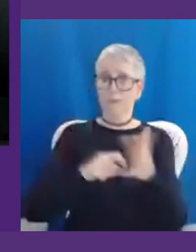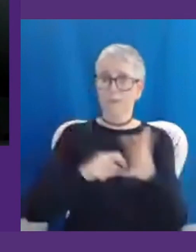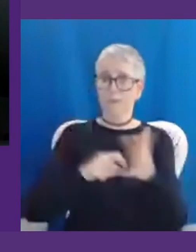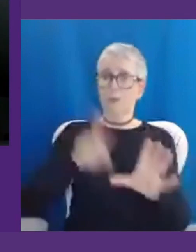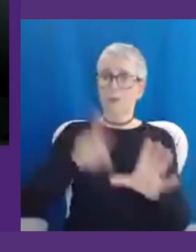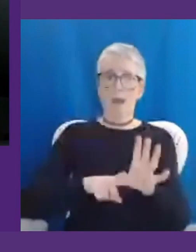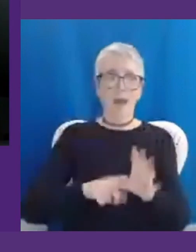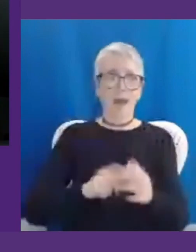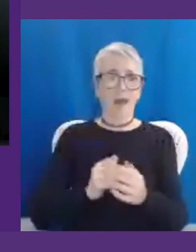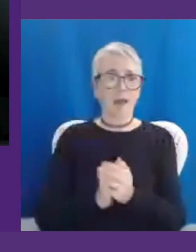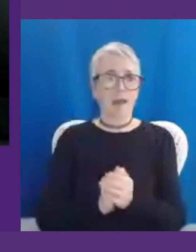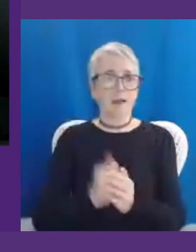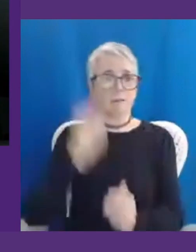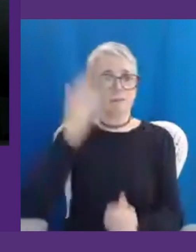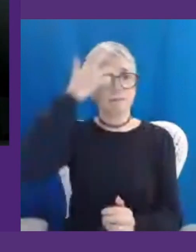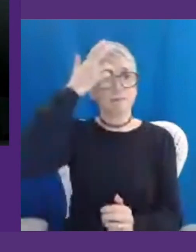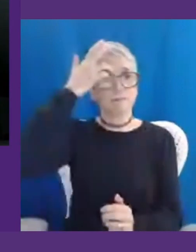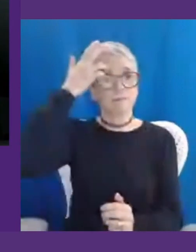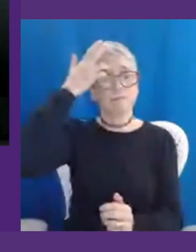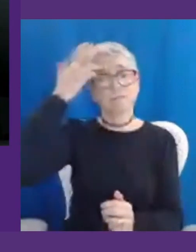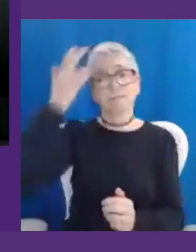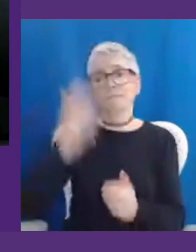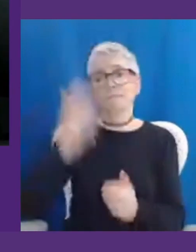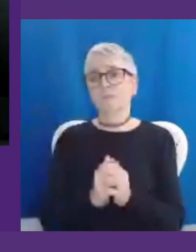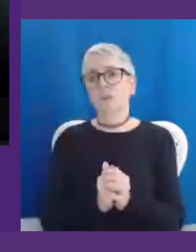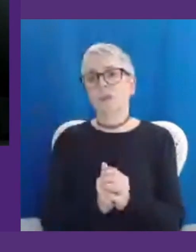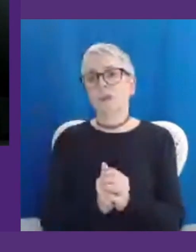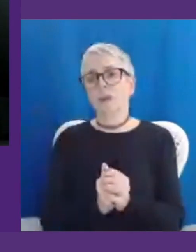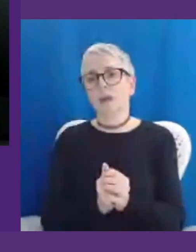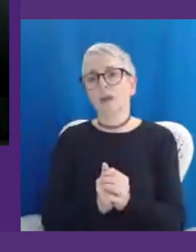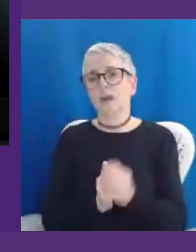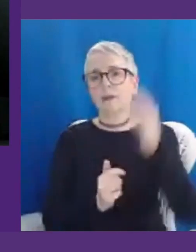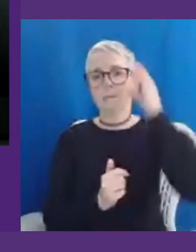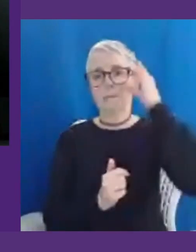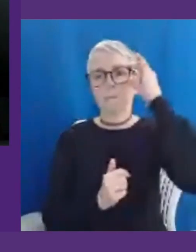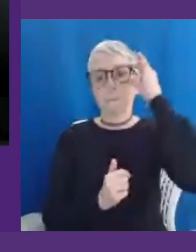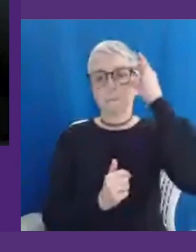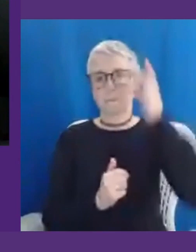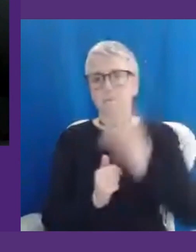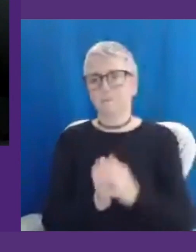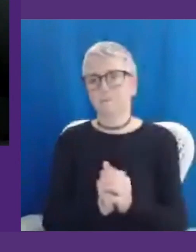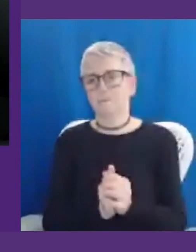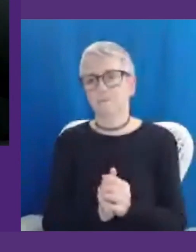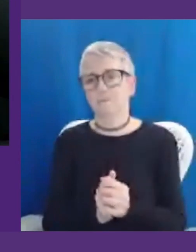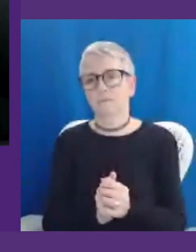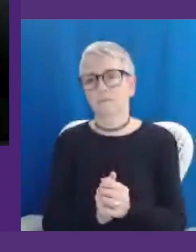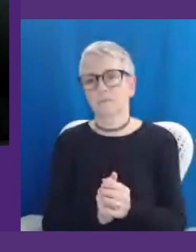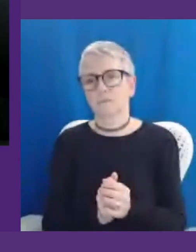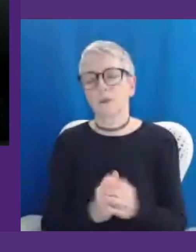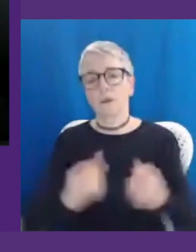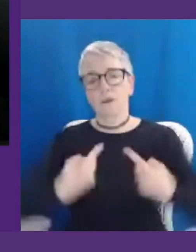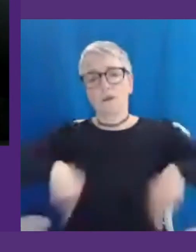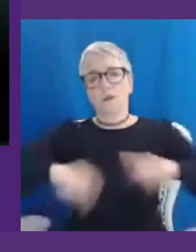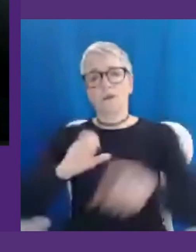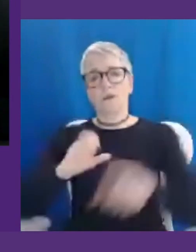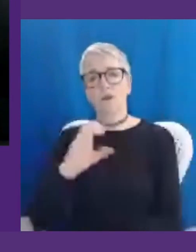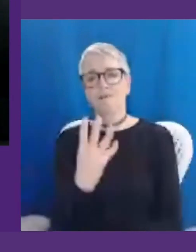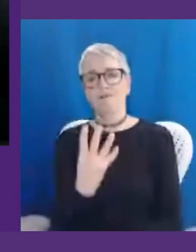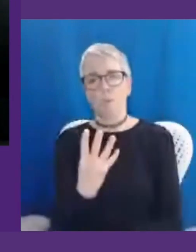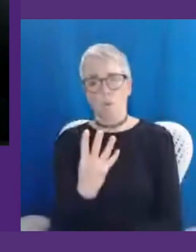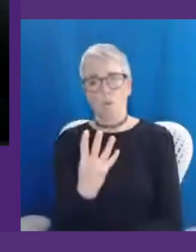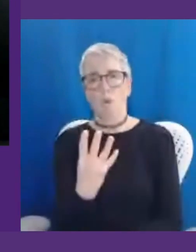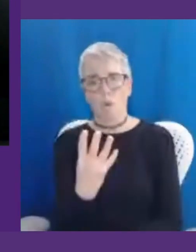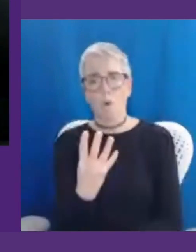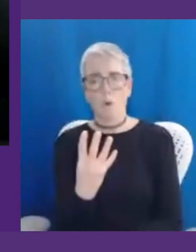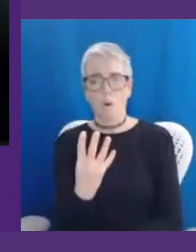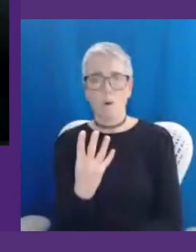conversation and challenging cliches around disability. Ourselves at Channel 4 have had award-winning Paralympics coverage since 2012,